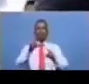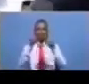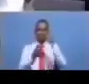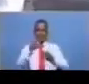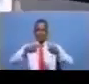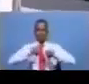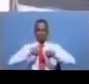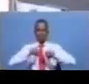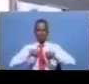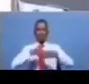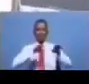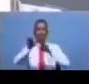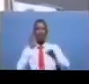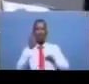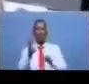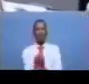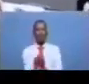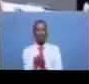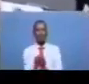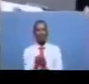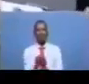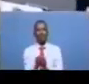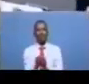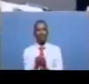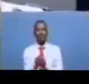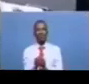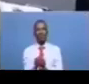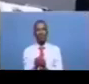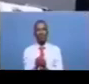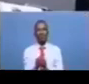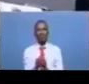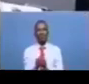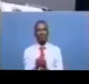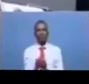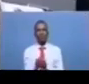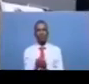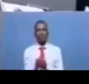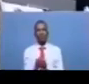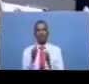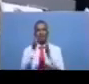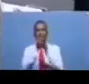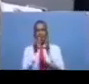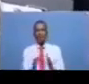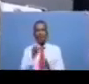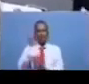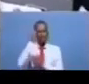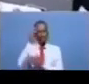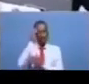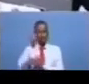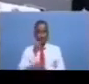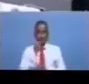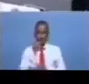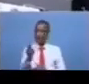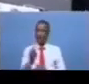to provide answers to some of these questions. And then last but one, counsel raised a very important issue that we want